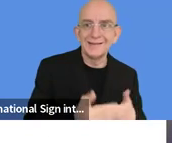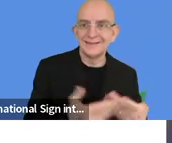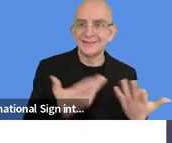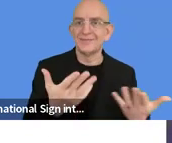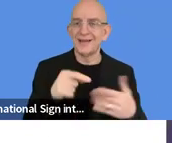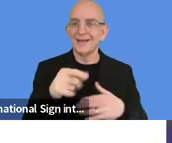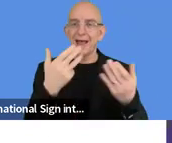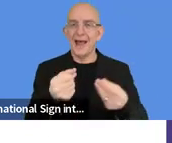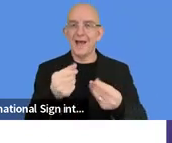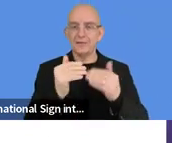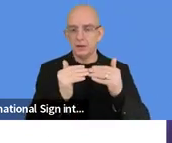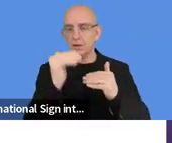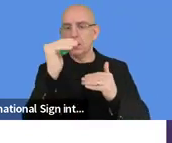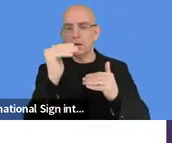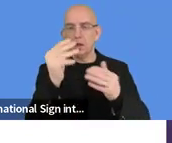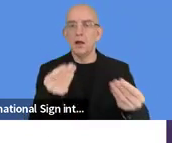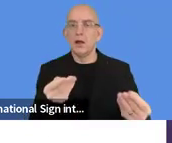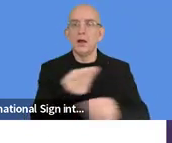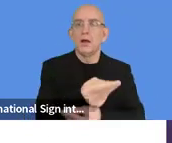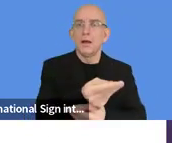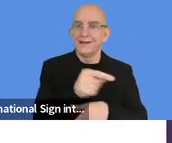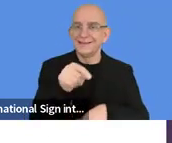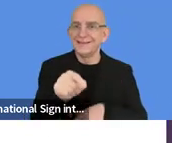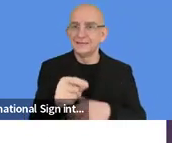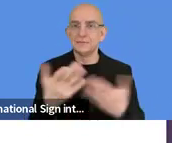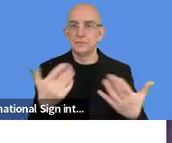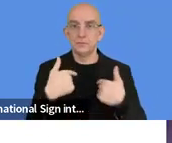account as the owner of the initiative, because